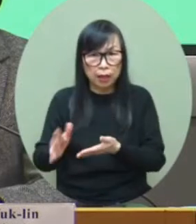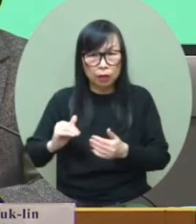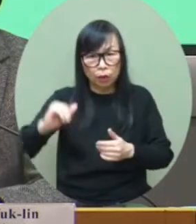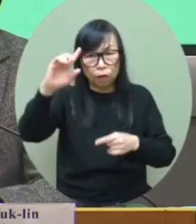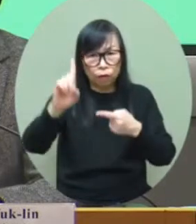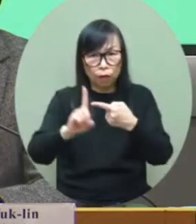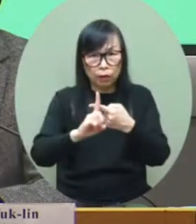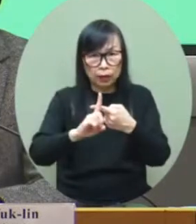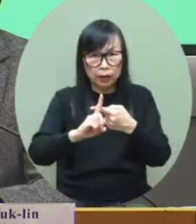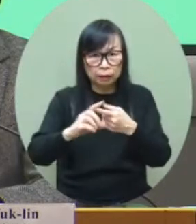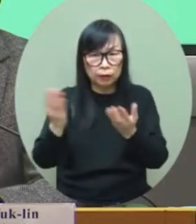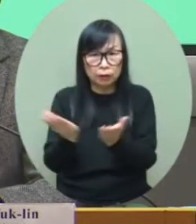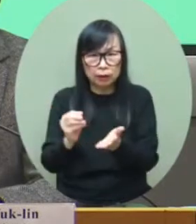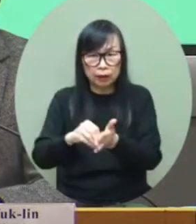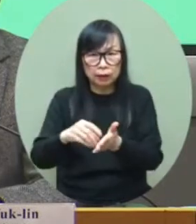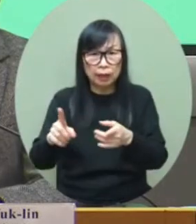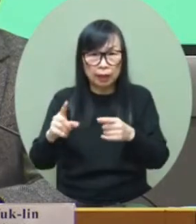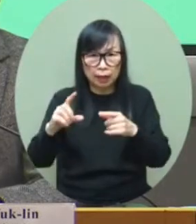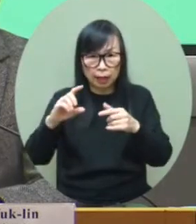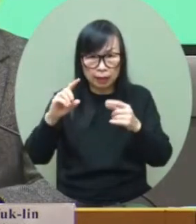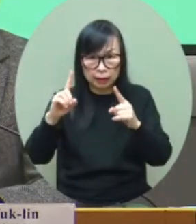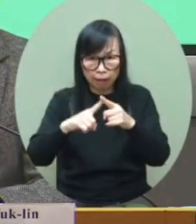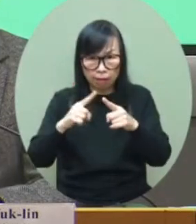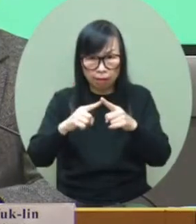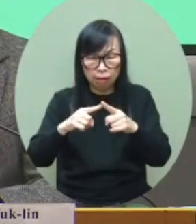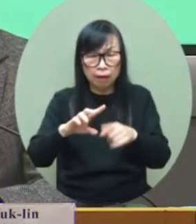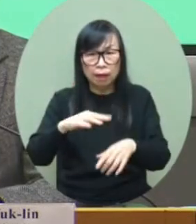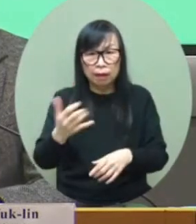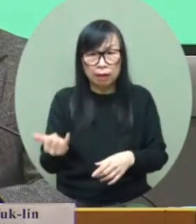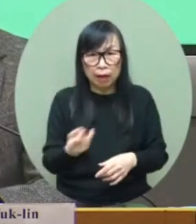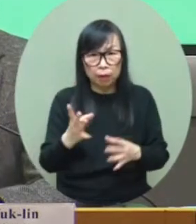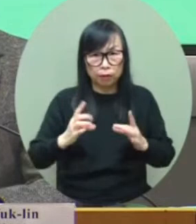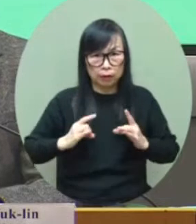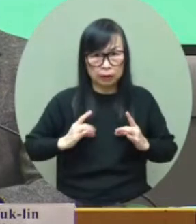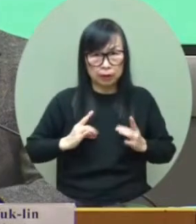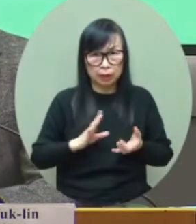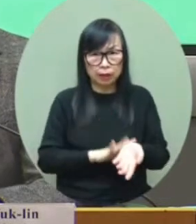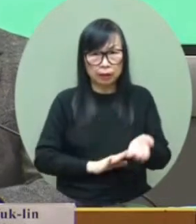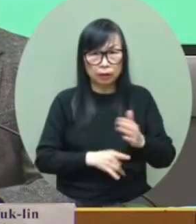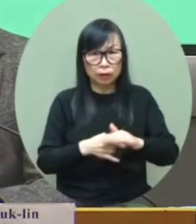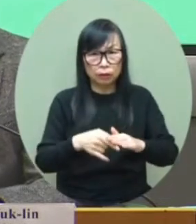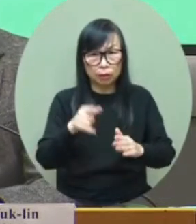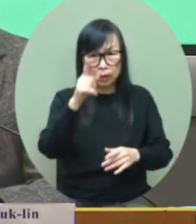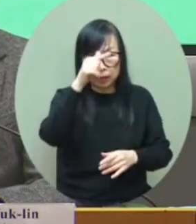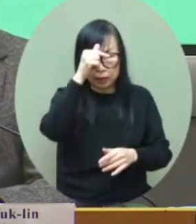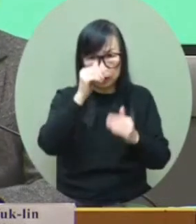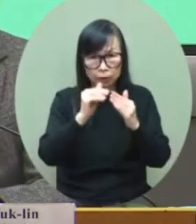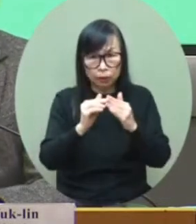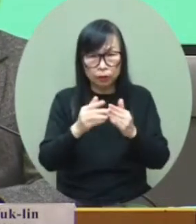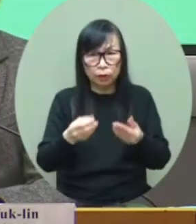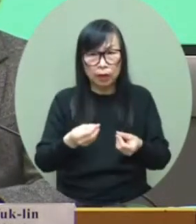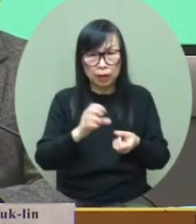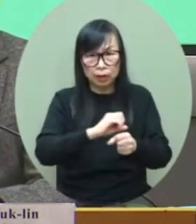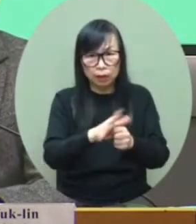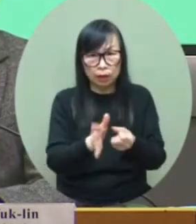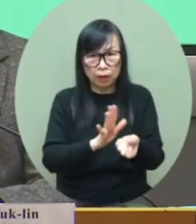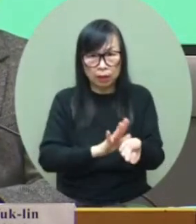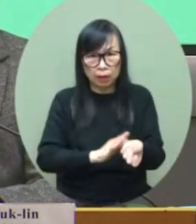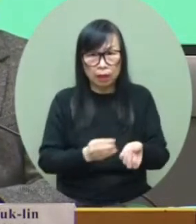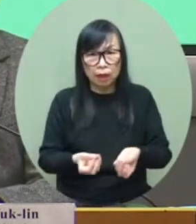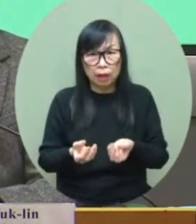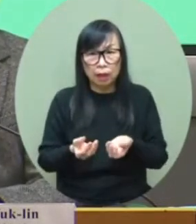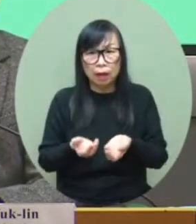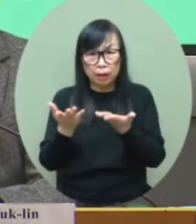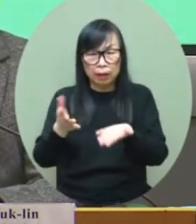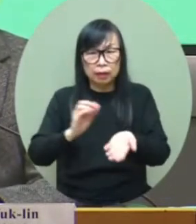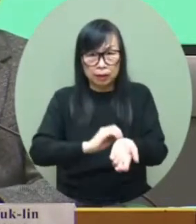medications. Quotas will be reserved for high-risk patients. Most private clinics and hospitals